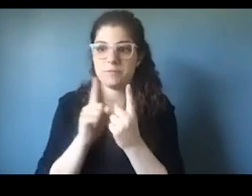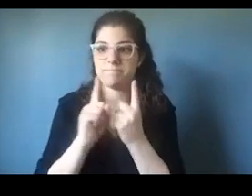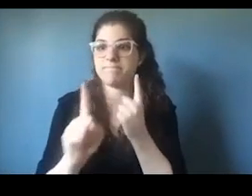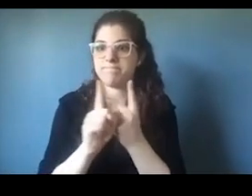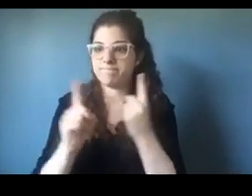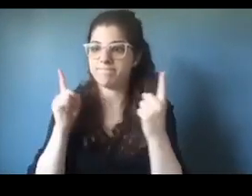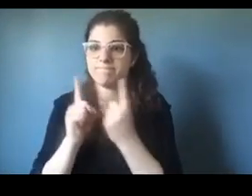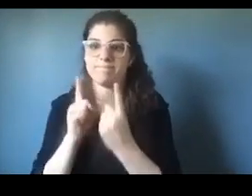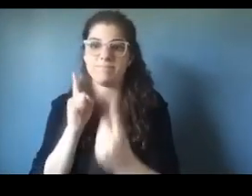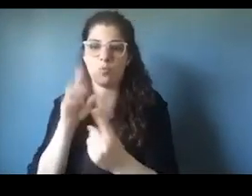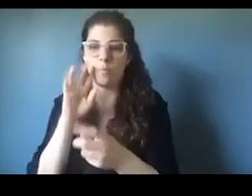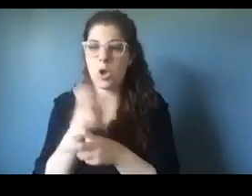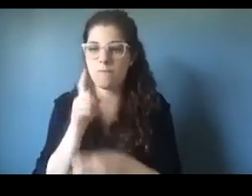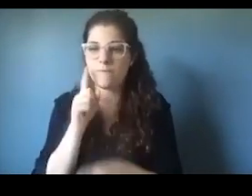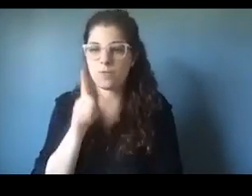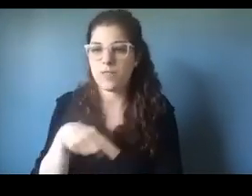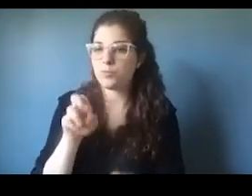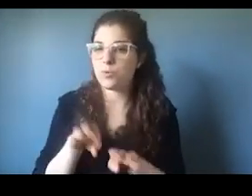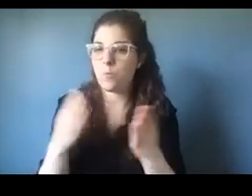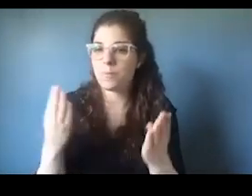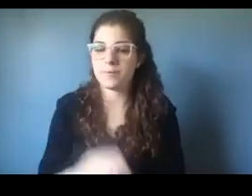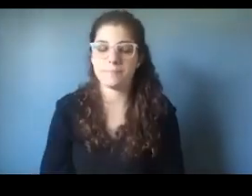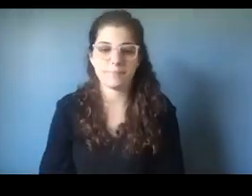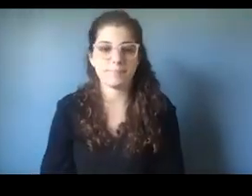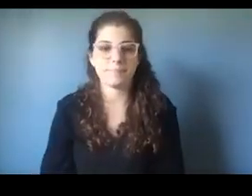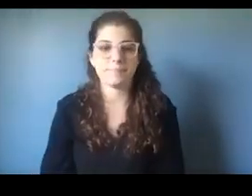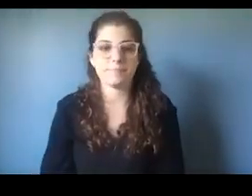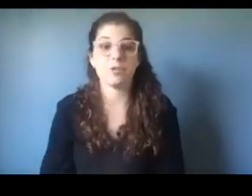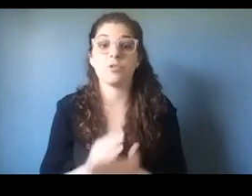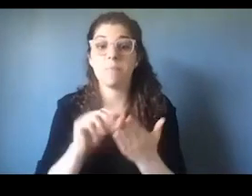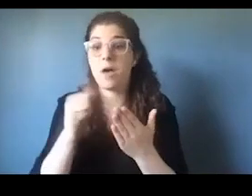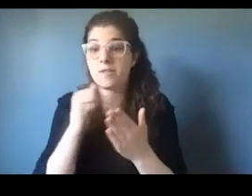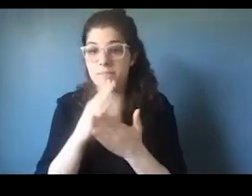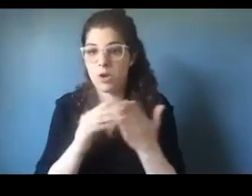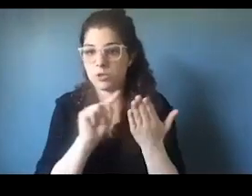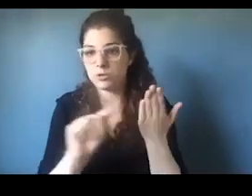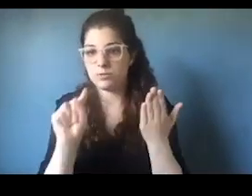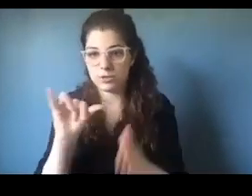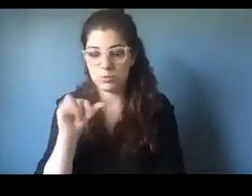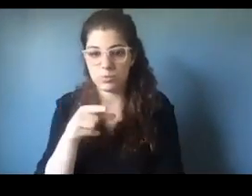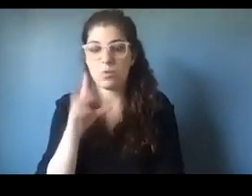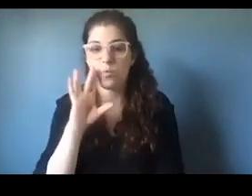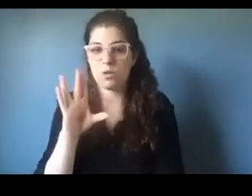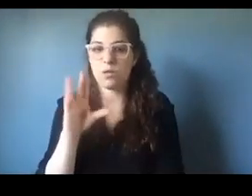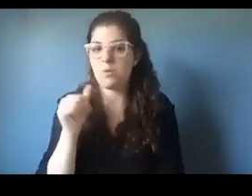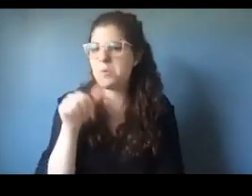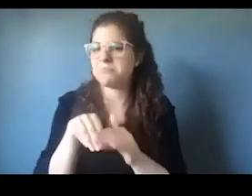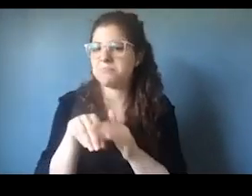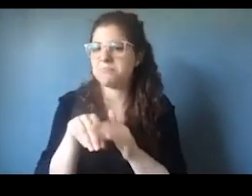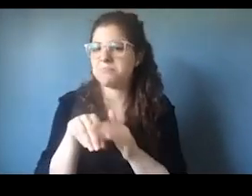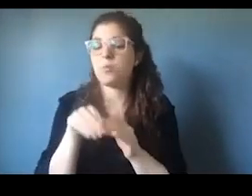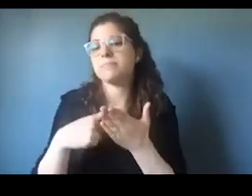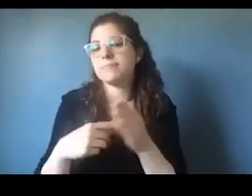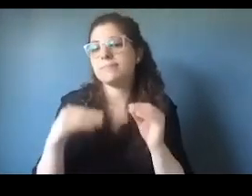going to be hard for them to reopen. Okay, so there's some other dimensions to this. I won't go into this much further other than to